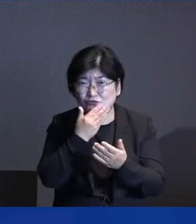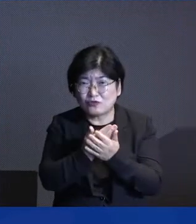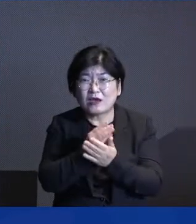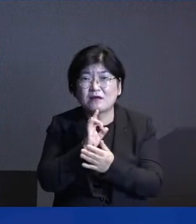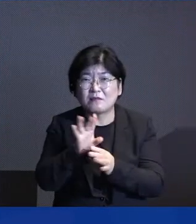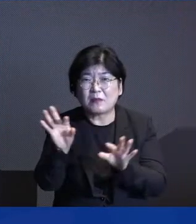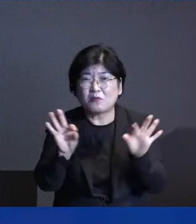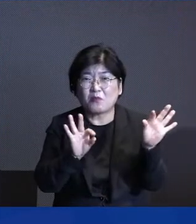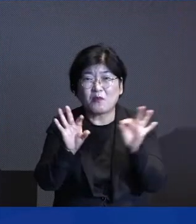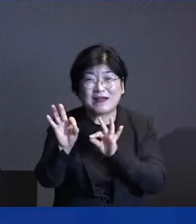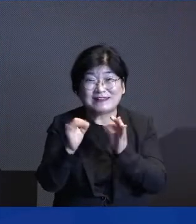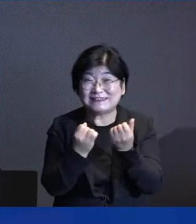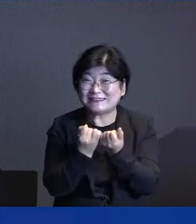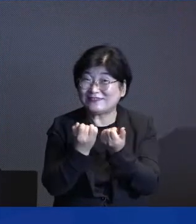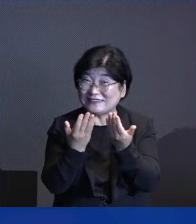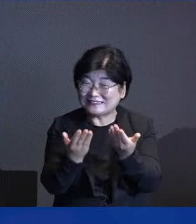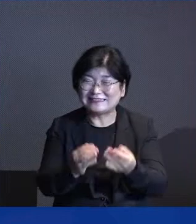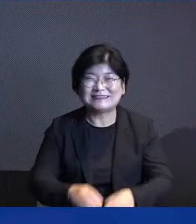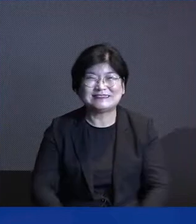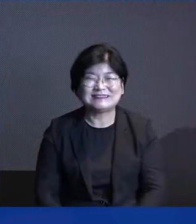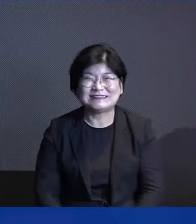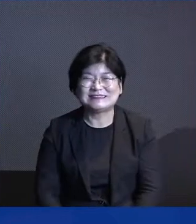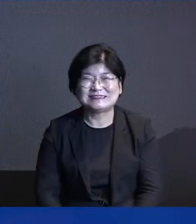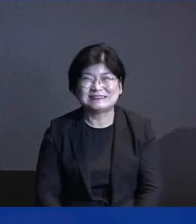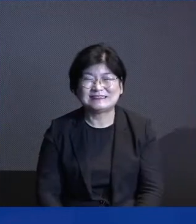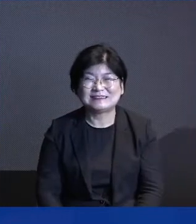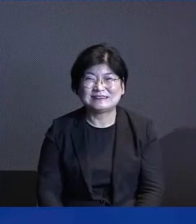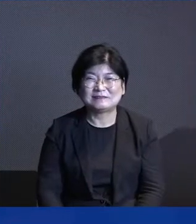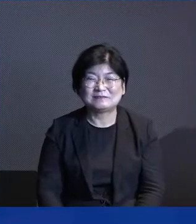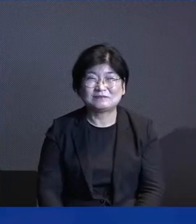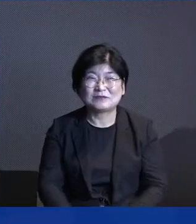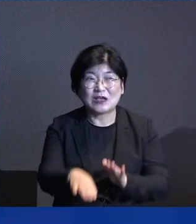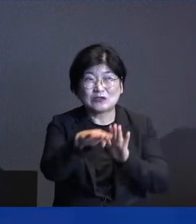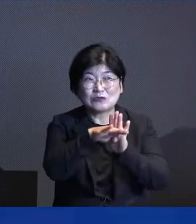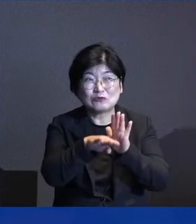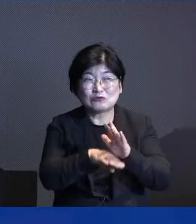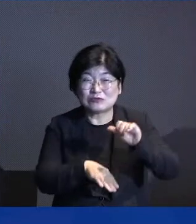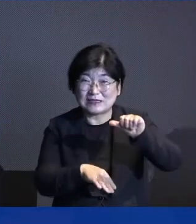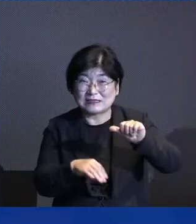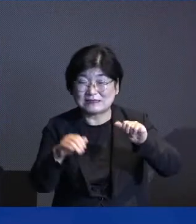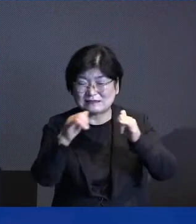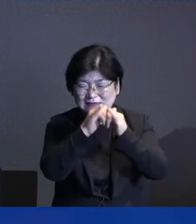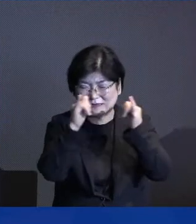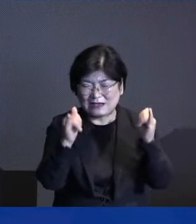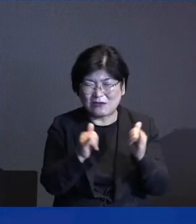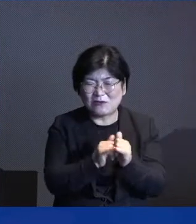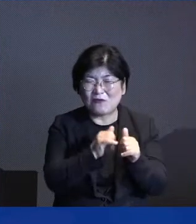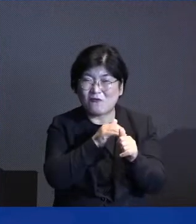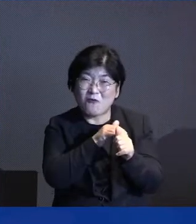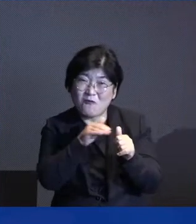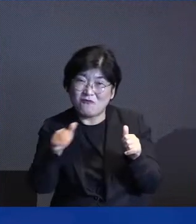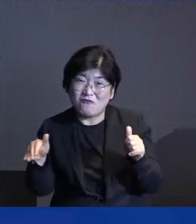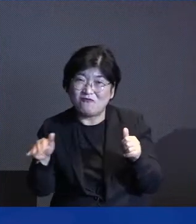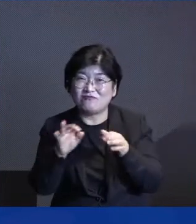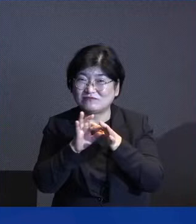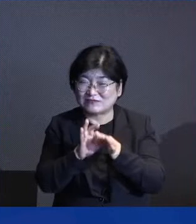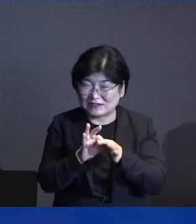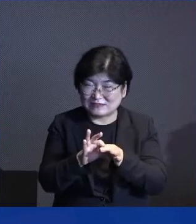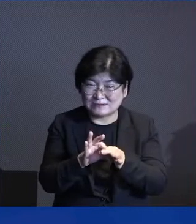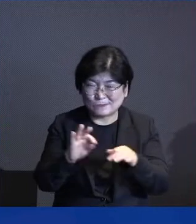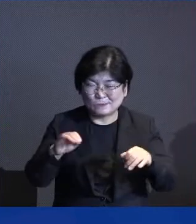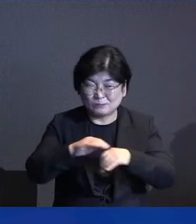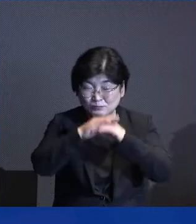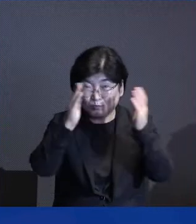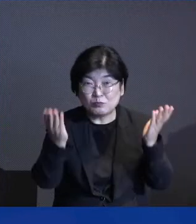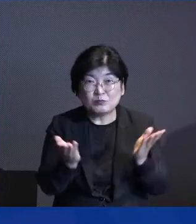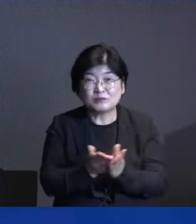findings only. So all 5 domains of social exclusion were significantly associated with 3 indicators